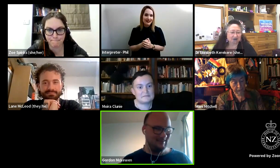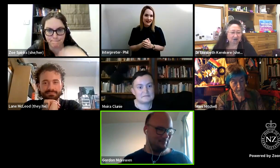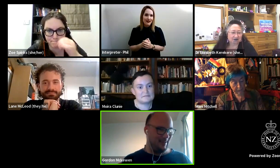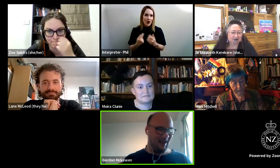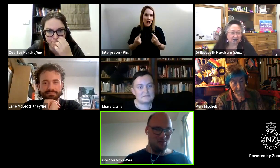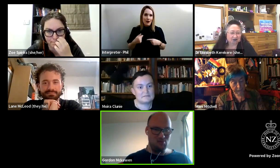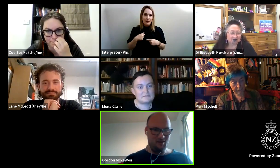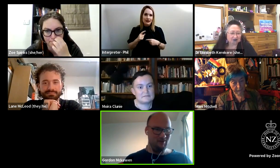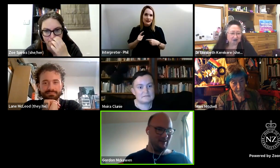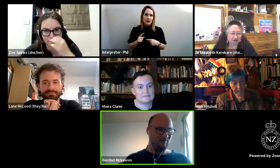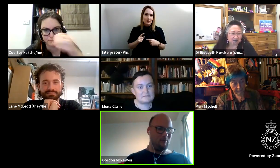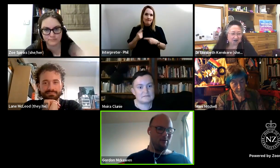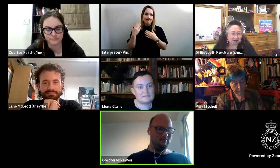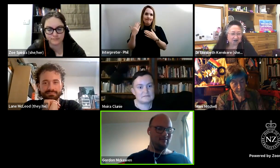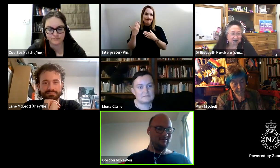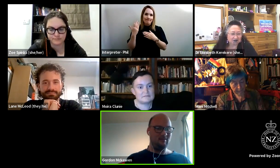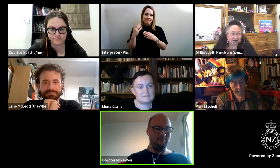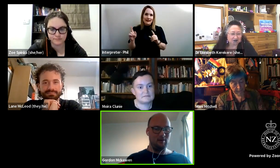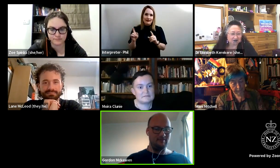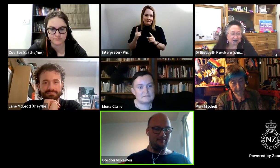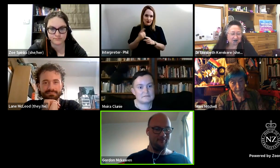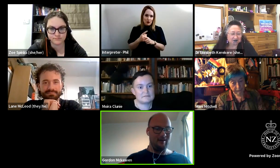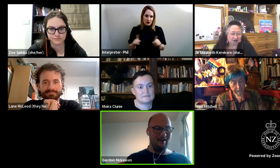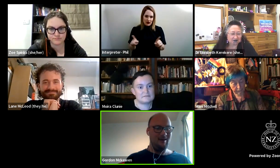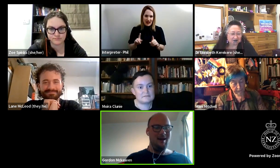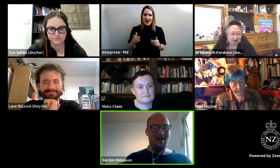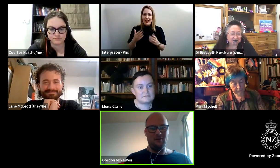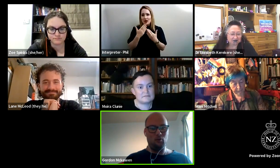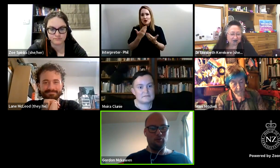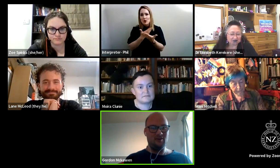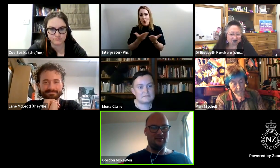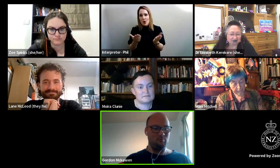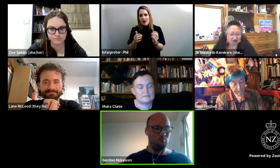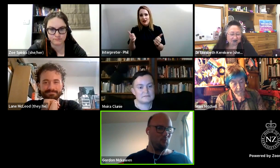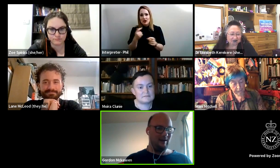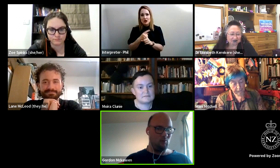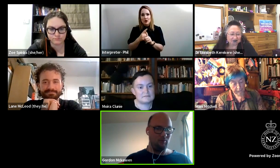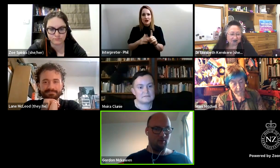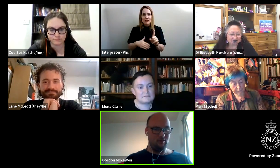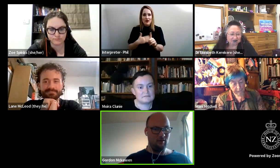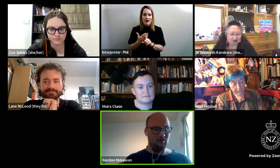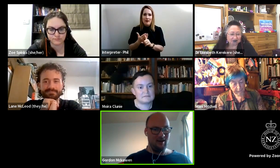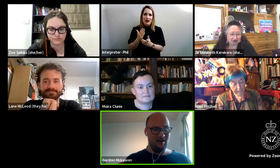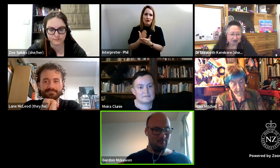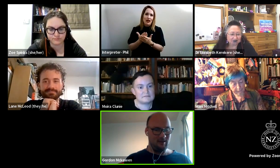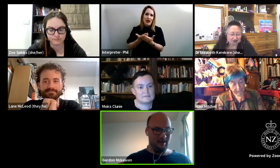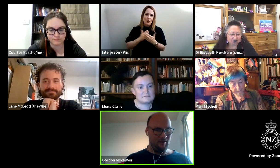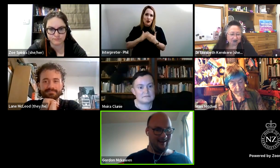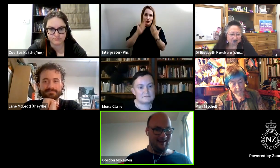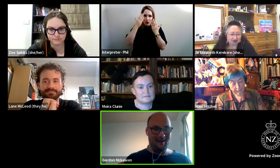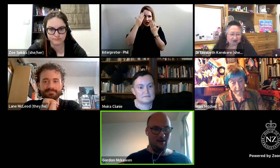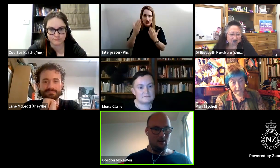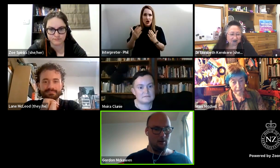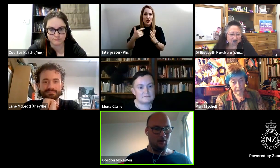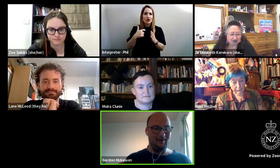allowing me to speak, and thank you to everyone who has spoken so far. And also just really want to acknowledge